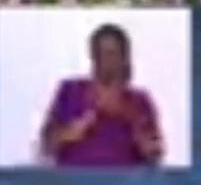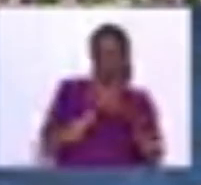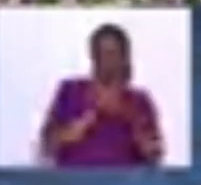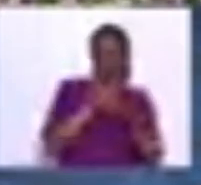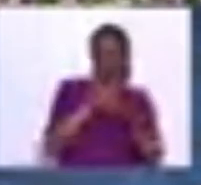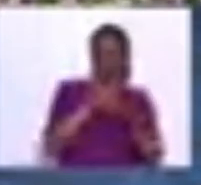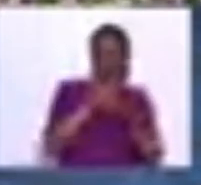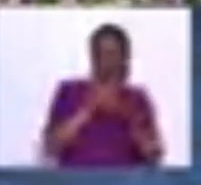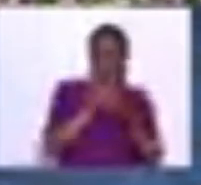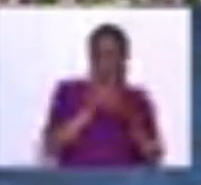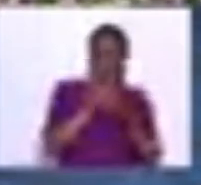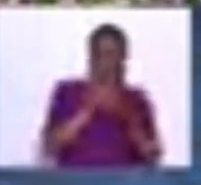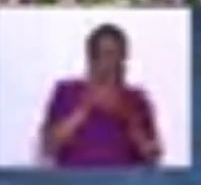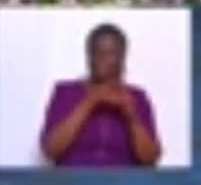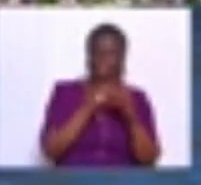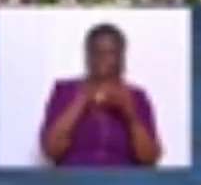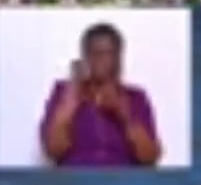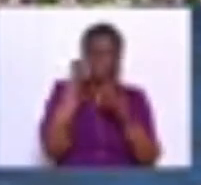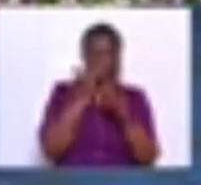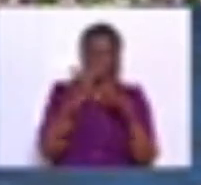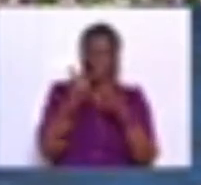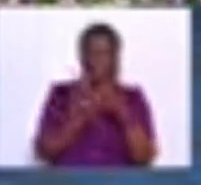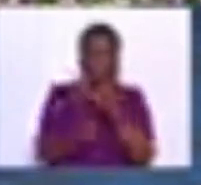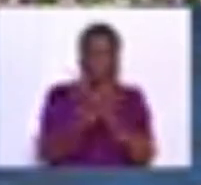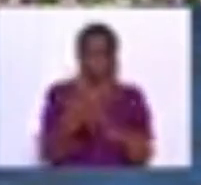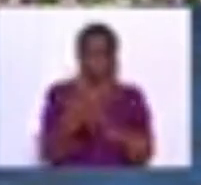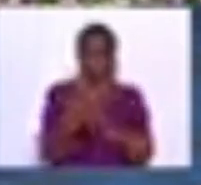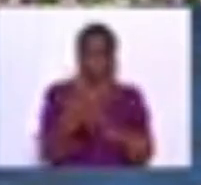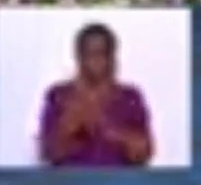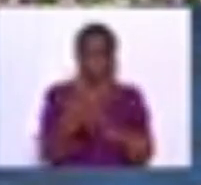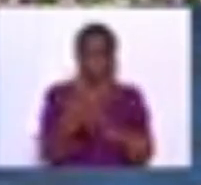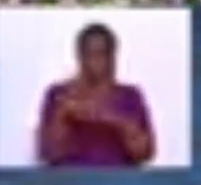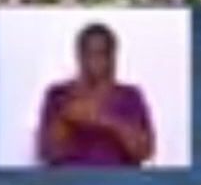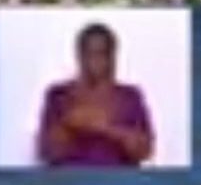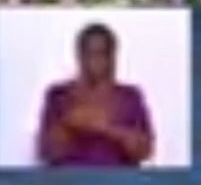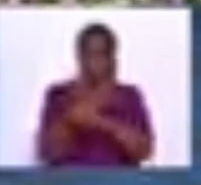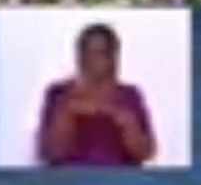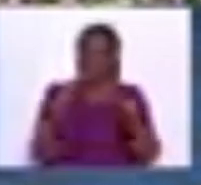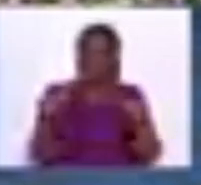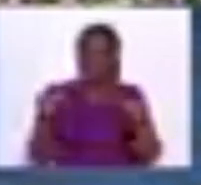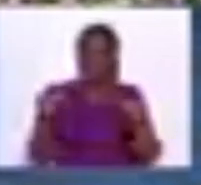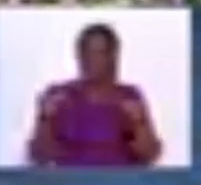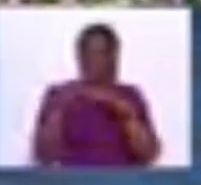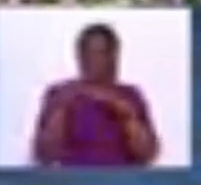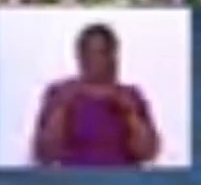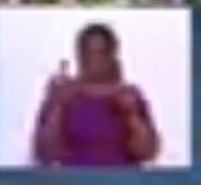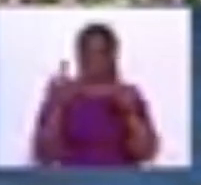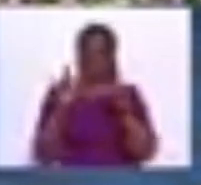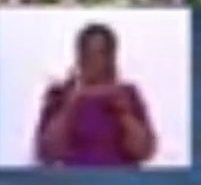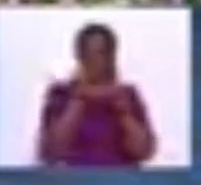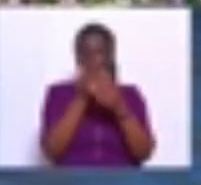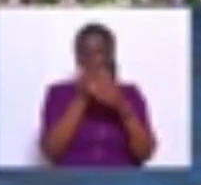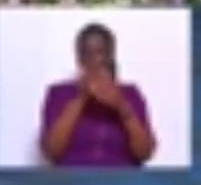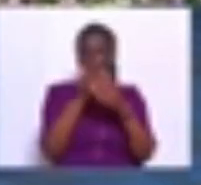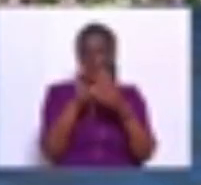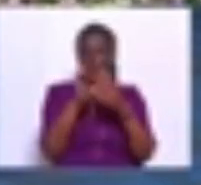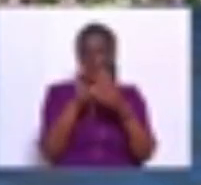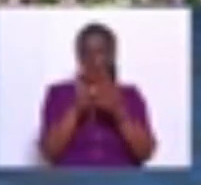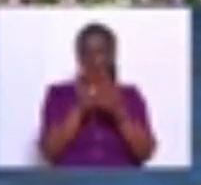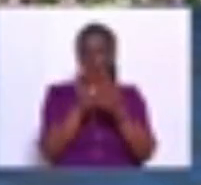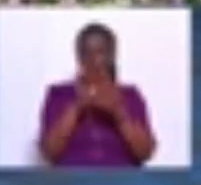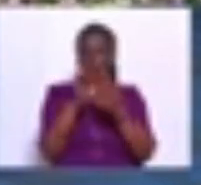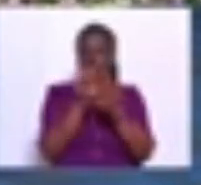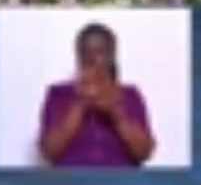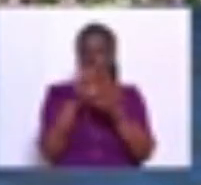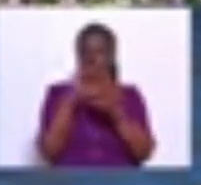Okay, but if you know something causes cancer, why don't you just get rid of it completely? You know, if you told me that beans cause cancer,